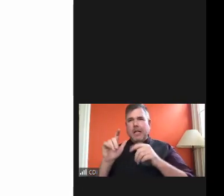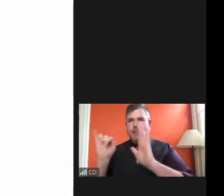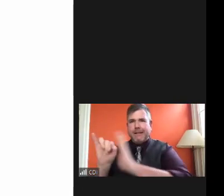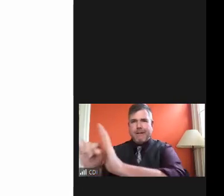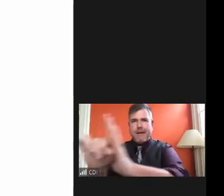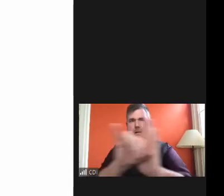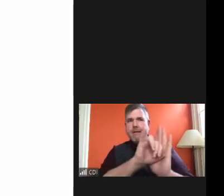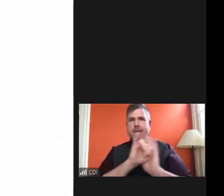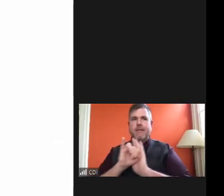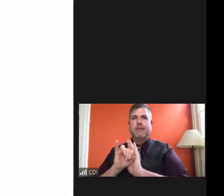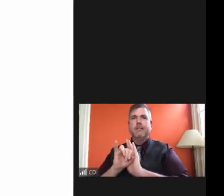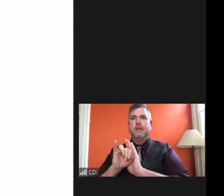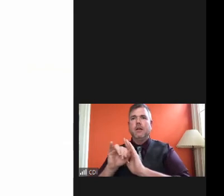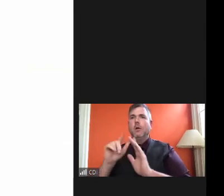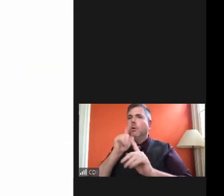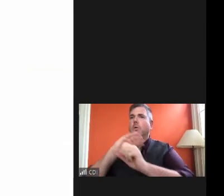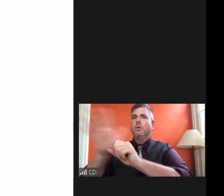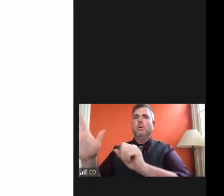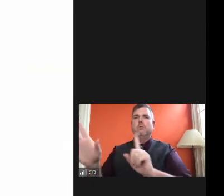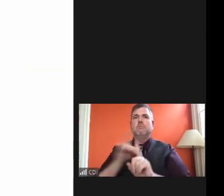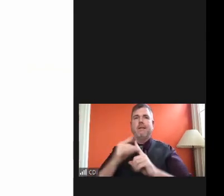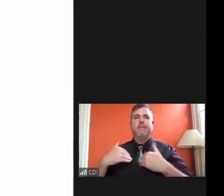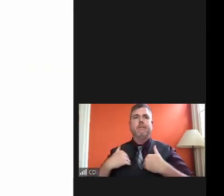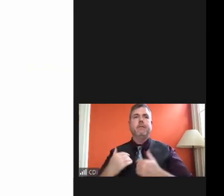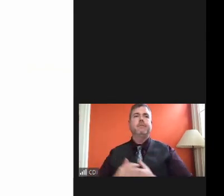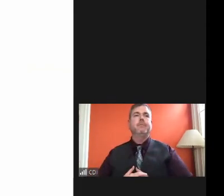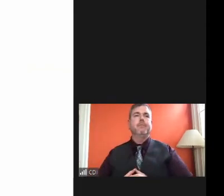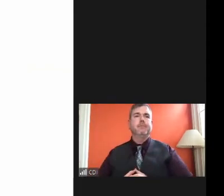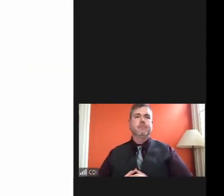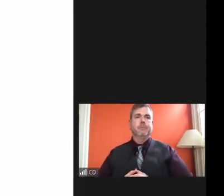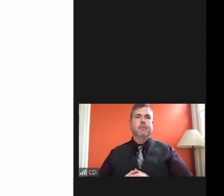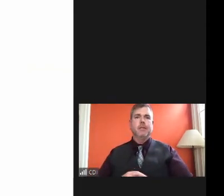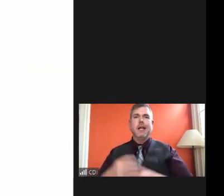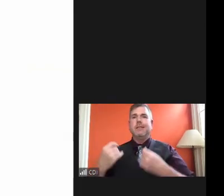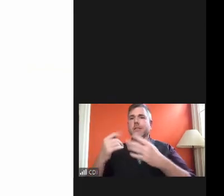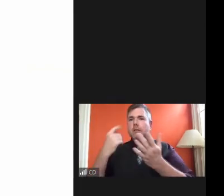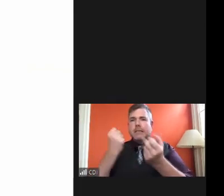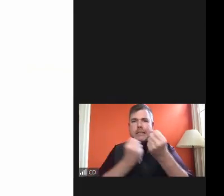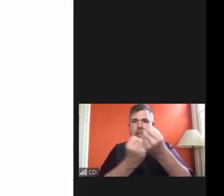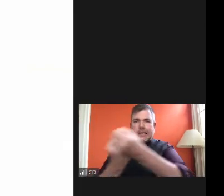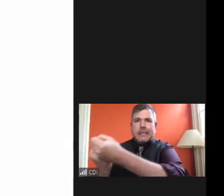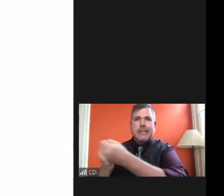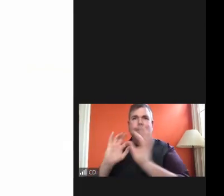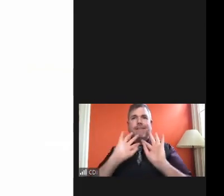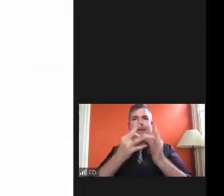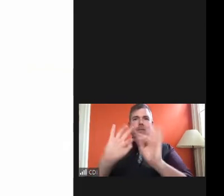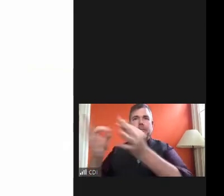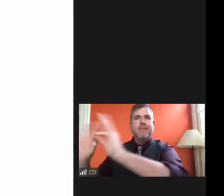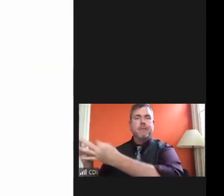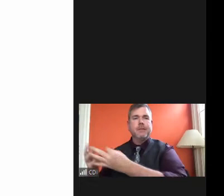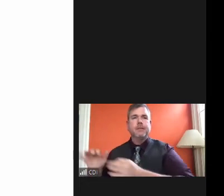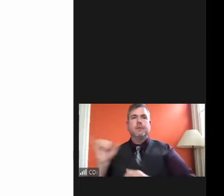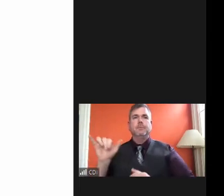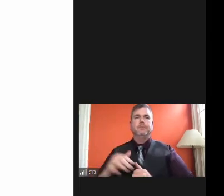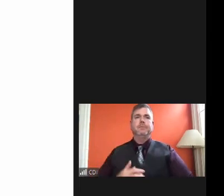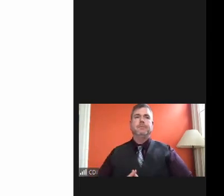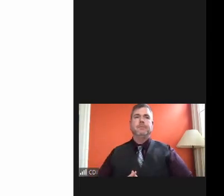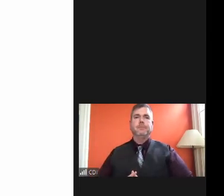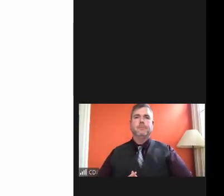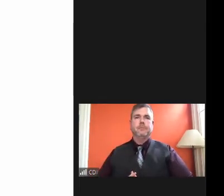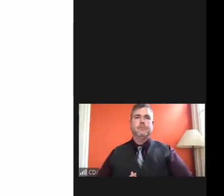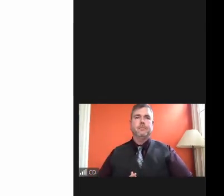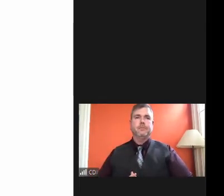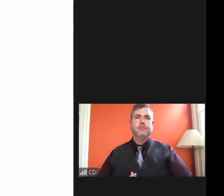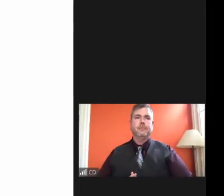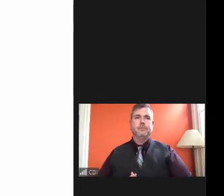By contrast, the primary driver of mortality in Marin County is another, right now, what's happening today.